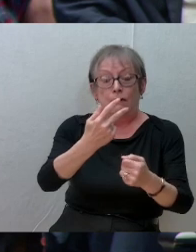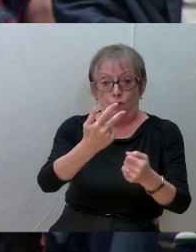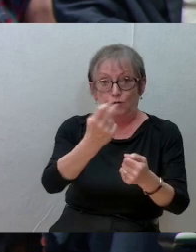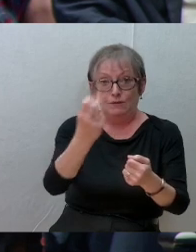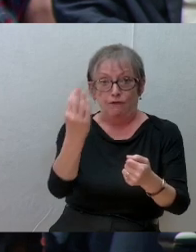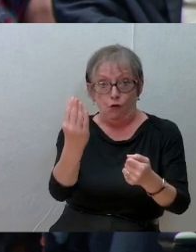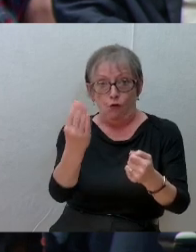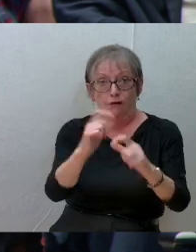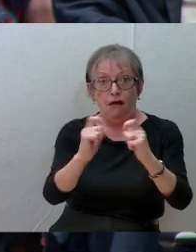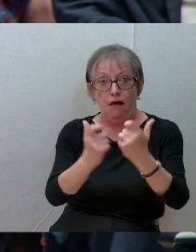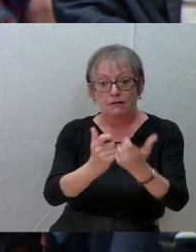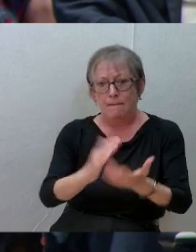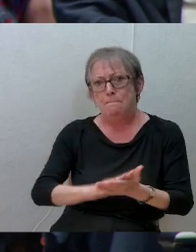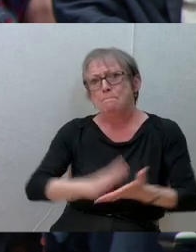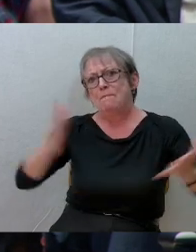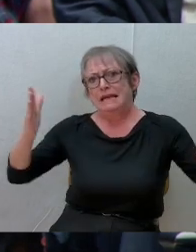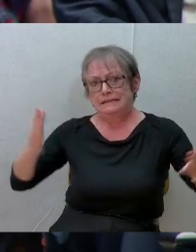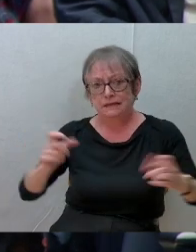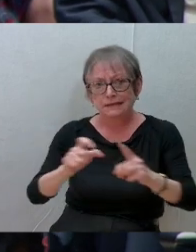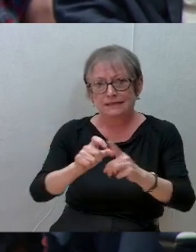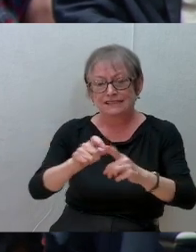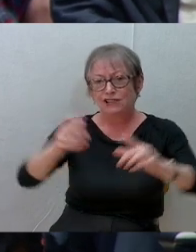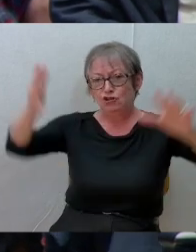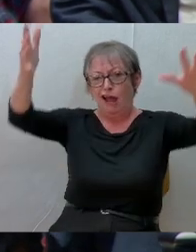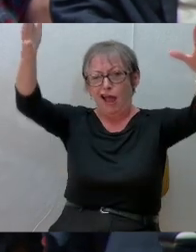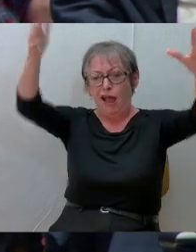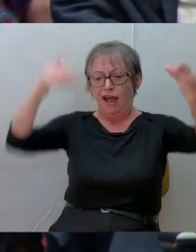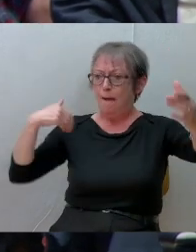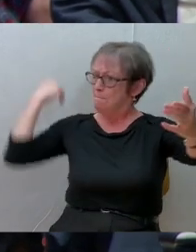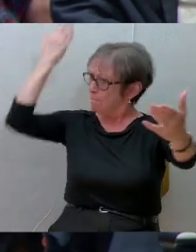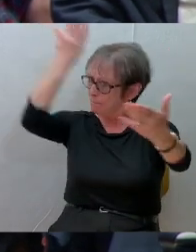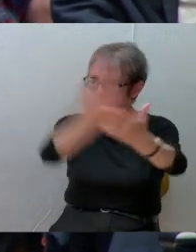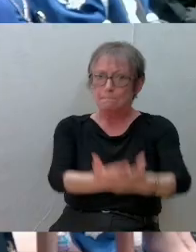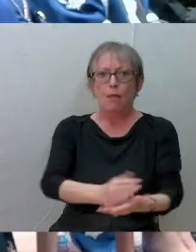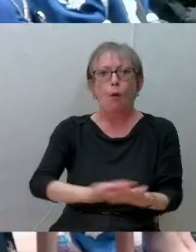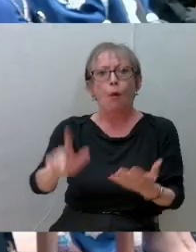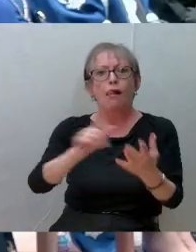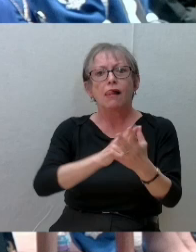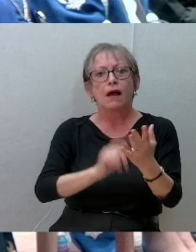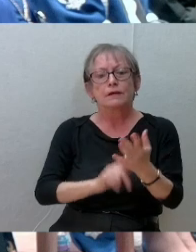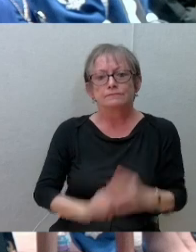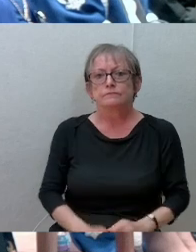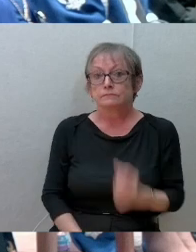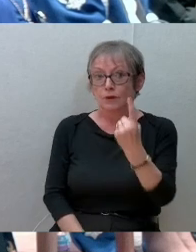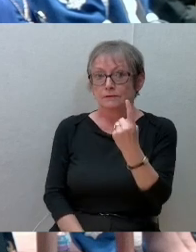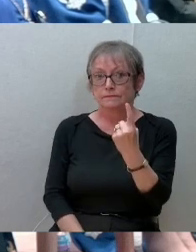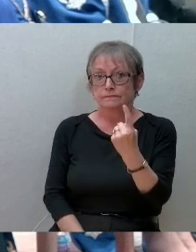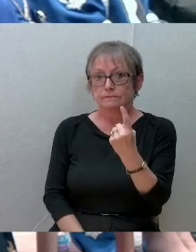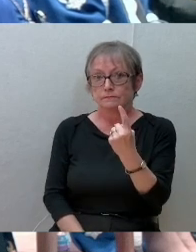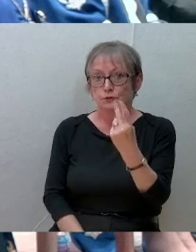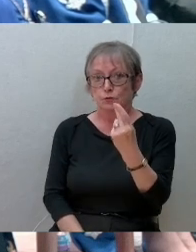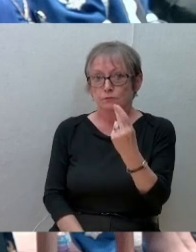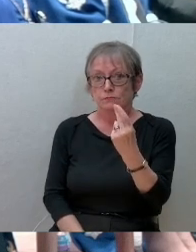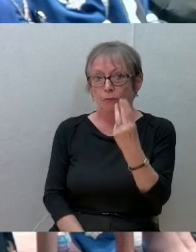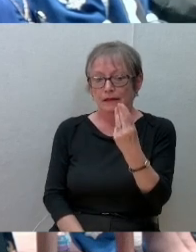2024 giving the biggest Dundee cheer ever heard in this hall. And it's on three. I'm going to count